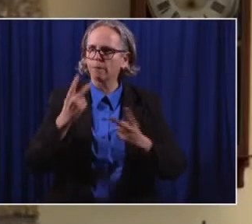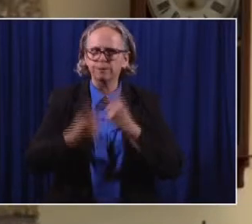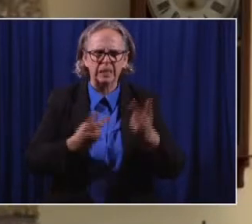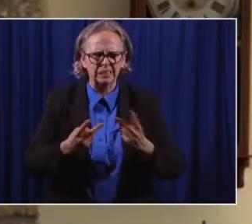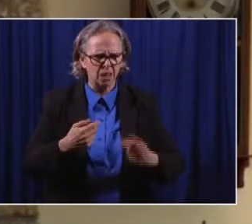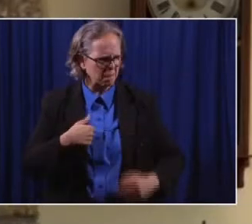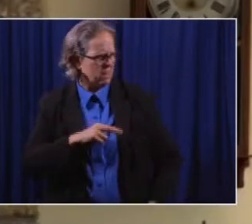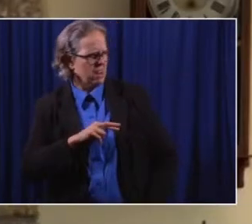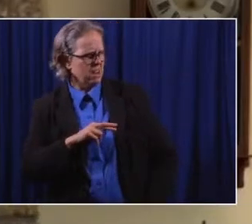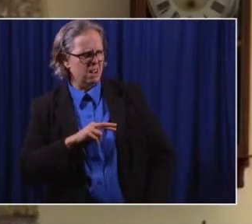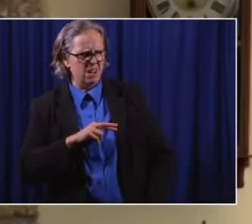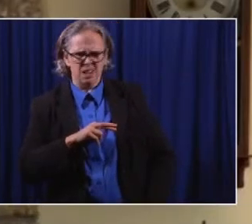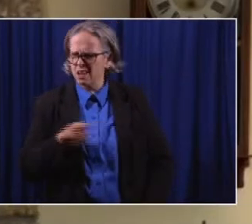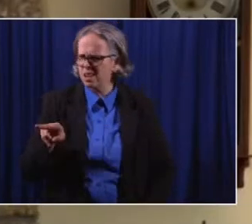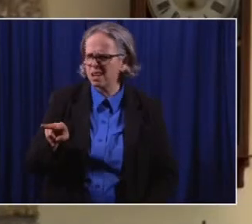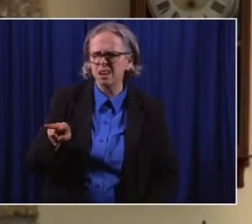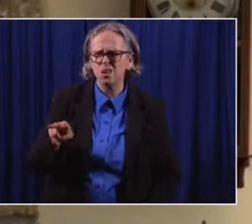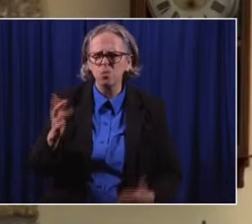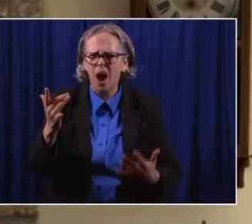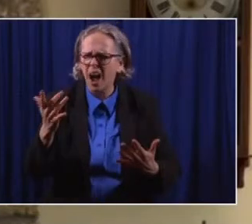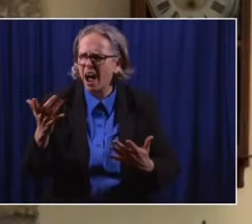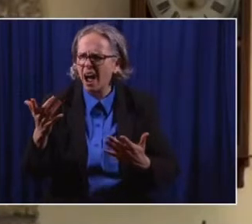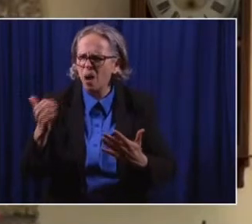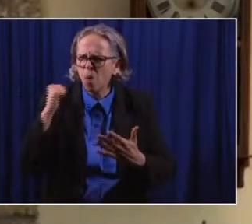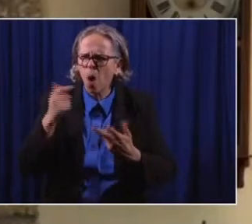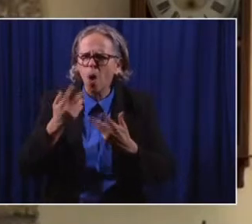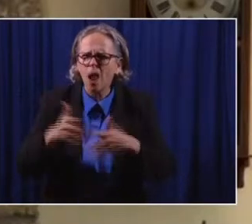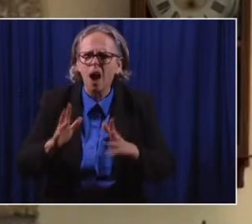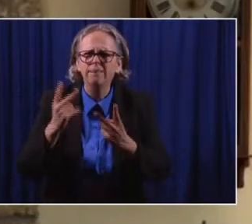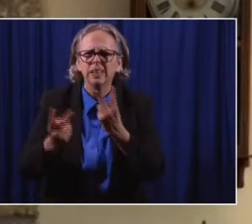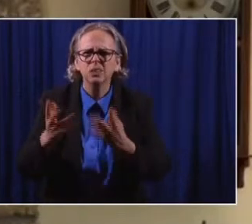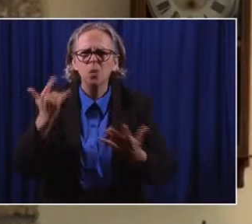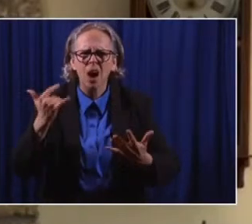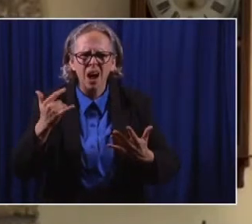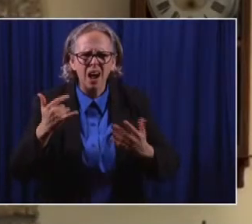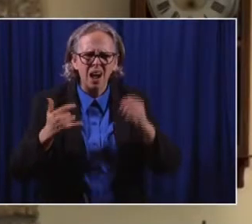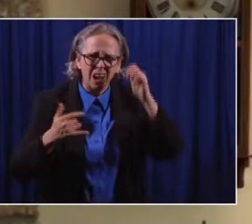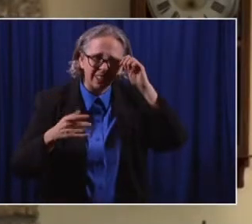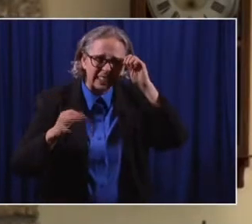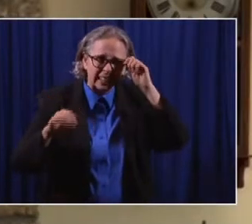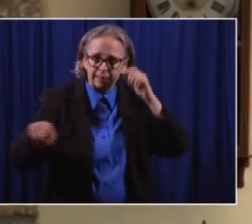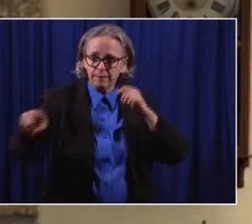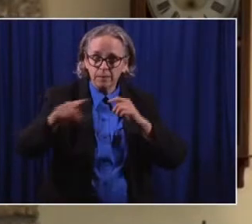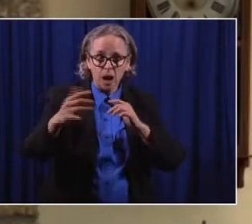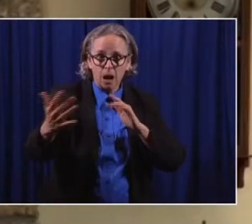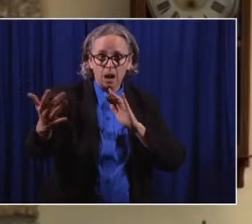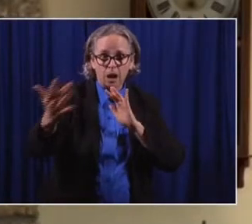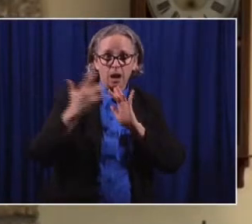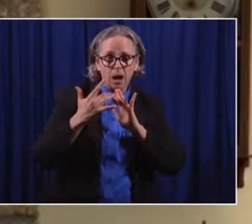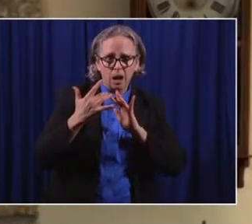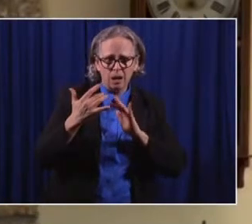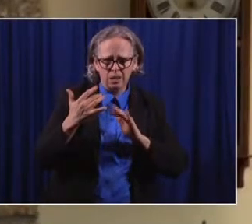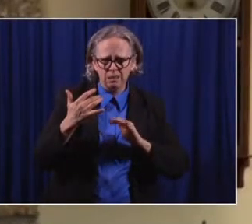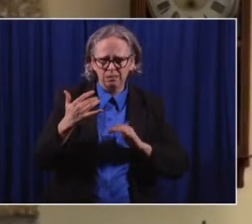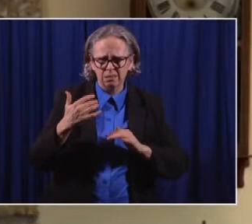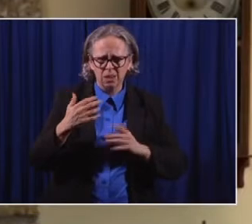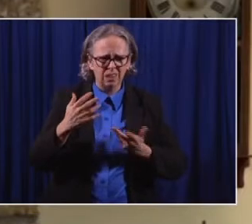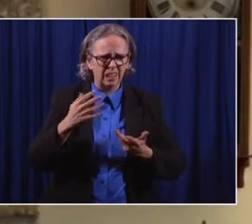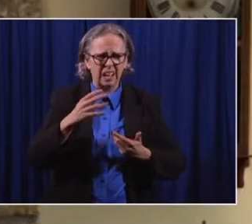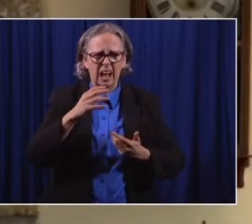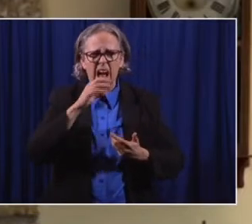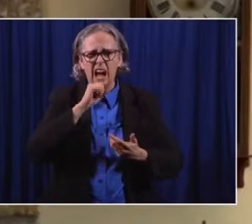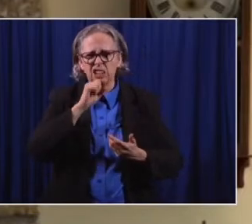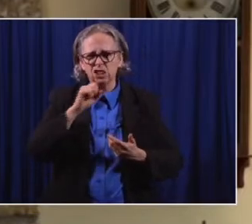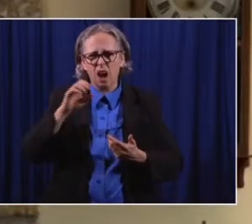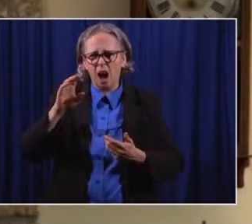We kind of question that. And sometimes if someone contacts us or our aging omnibus person, they will find out